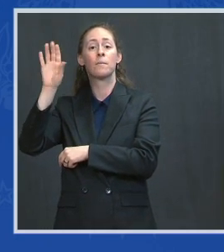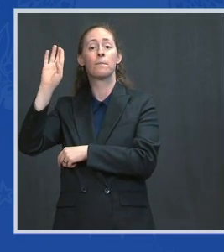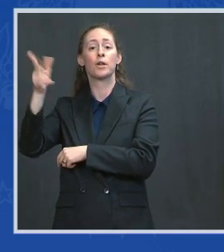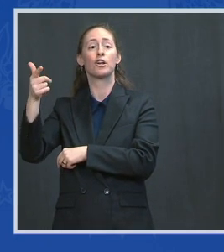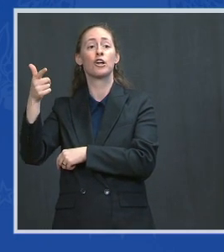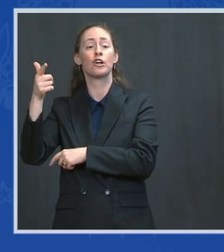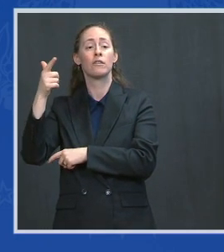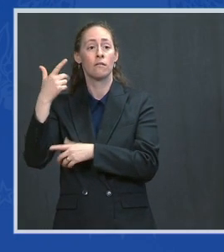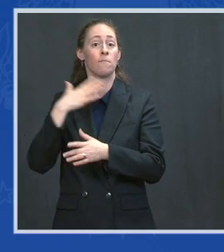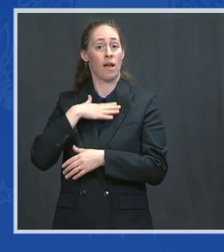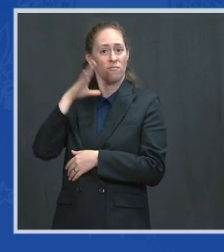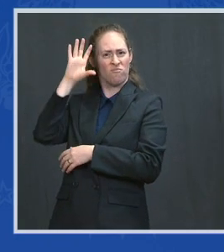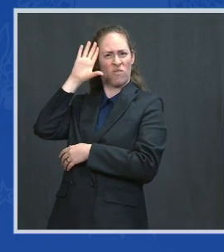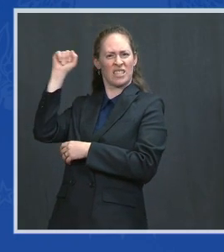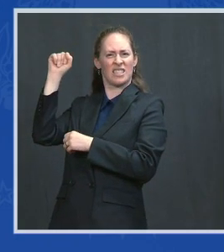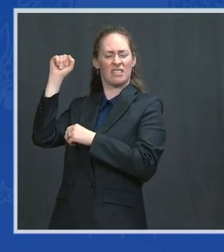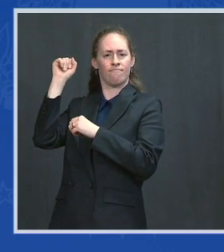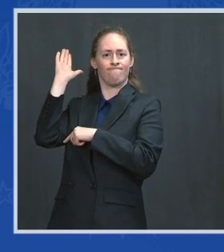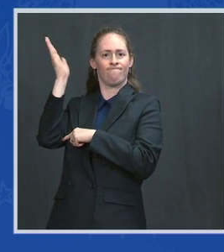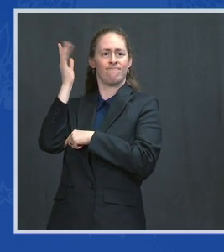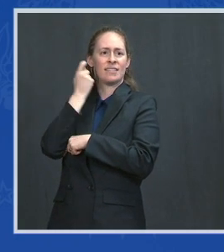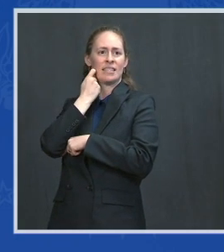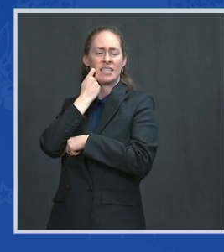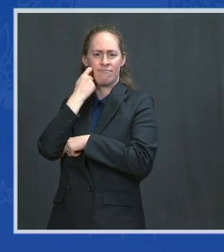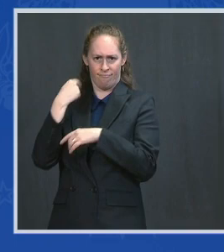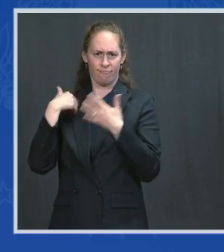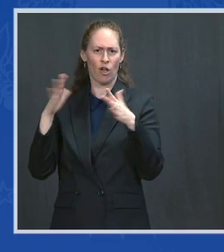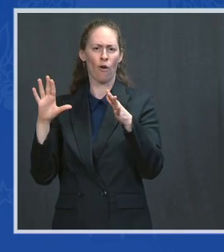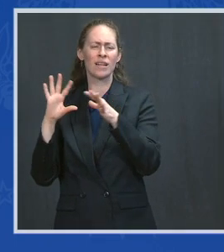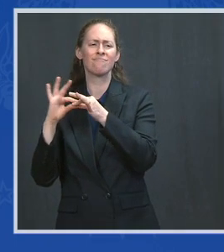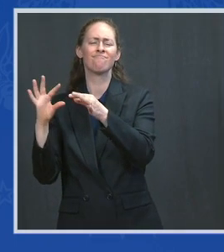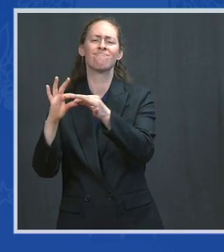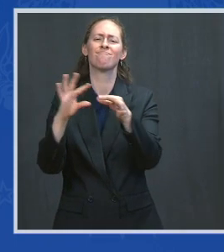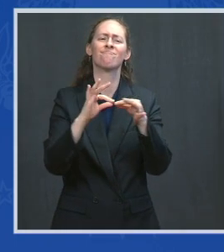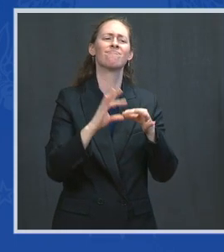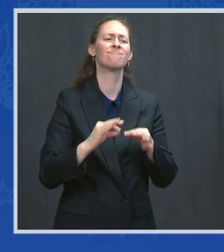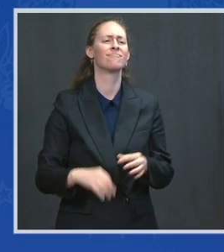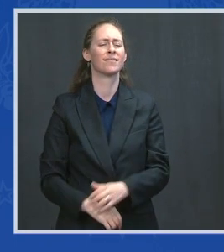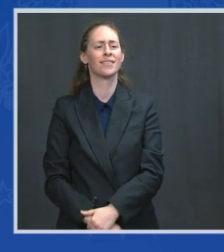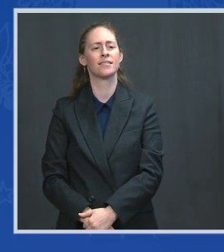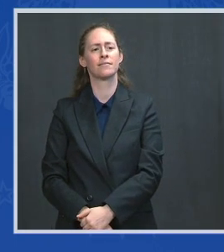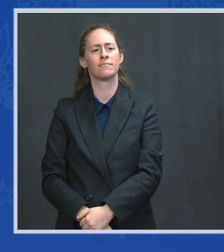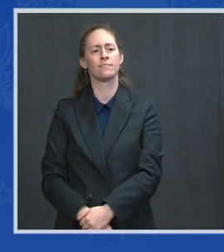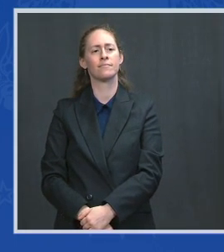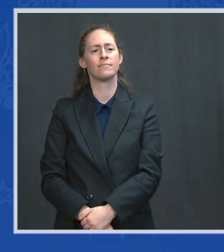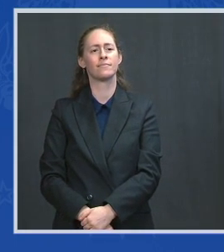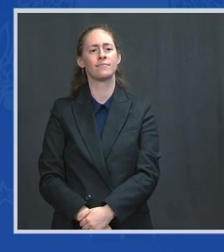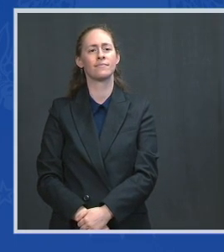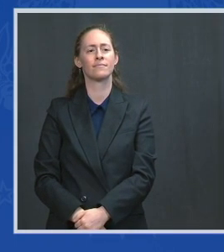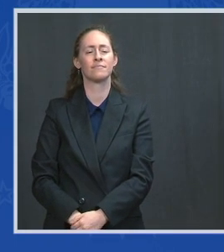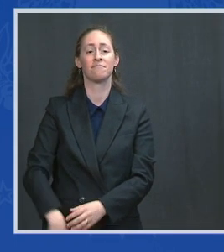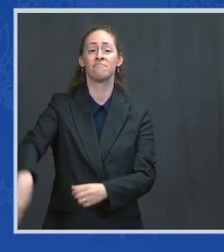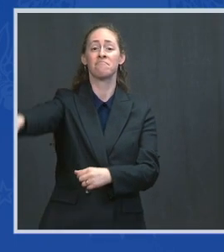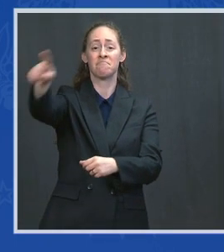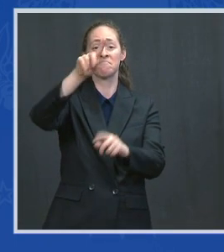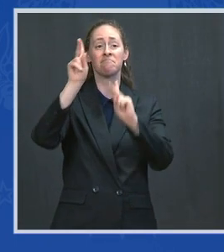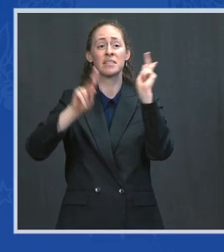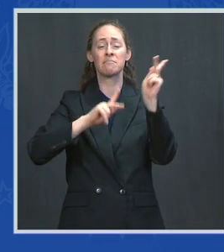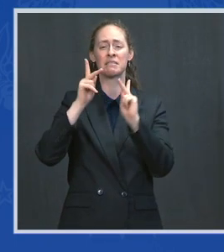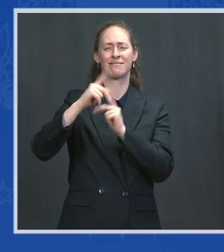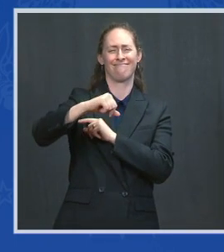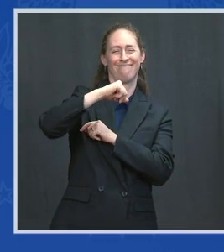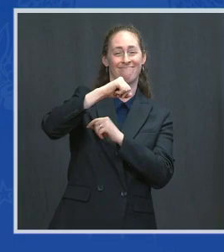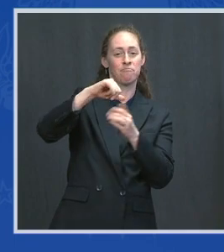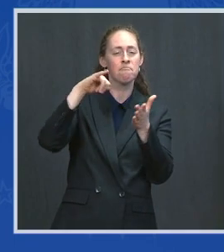press to elected officials, were somewhat skeptical of that could be done. It's just beginning, but I'm confident we can do this